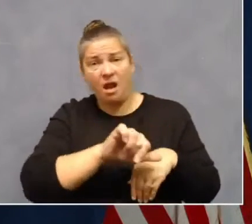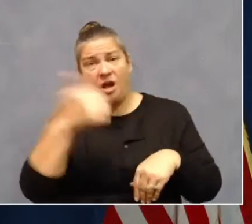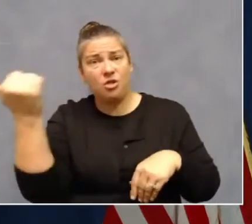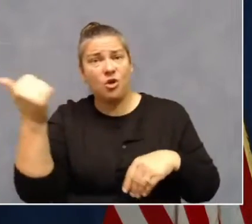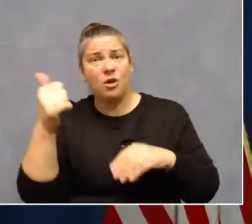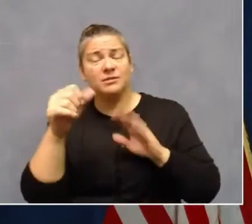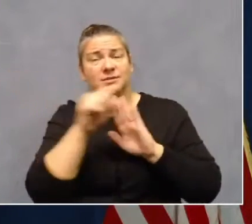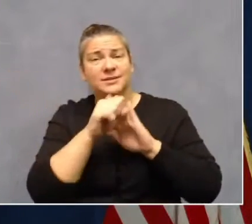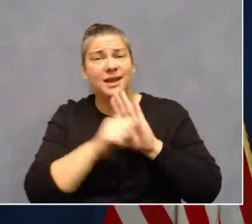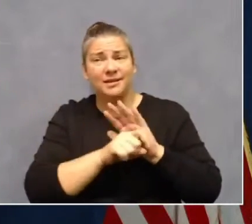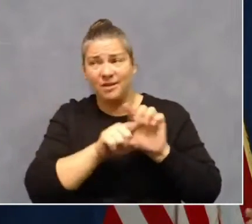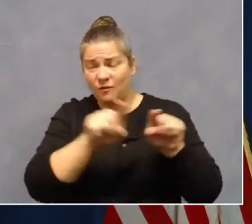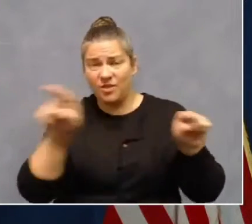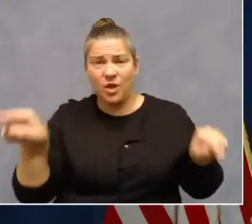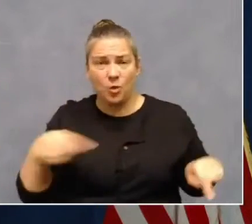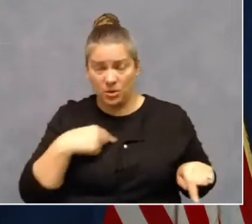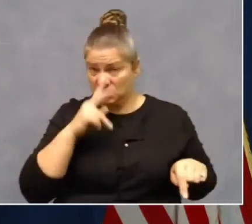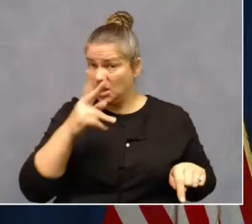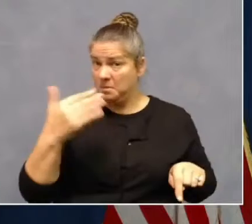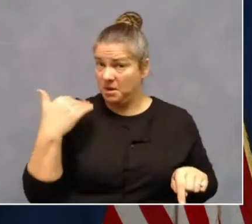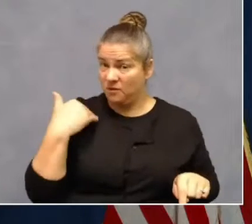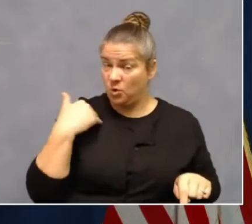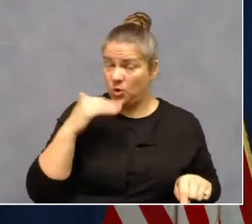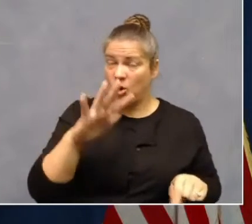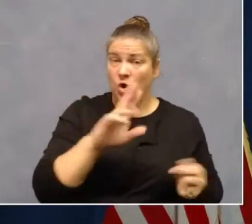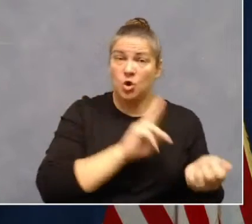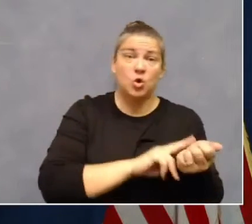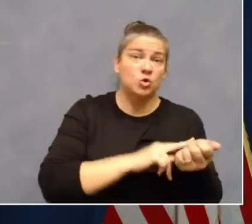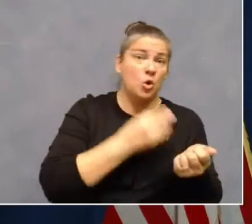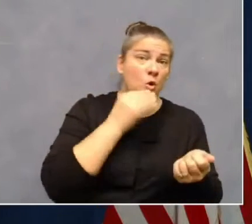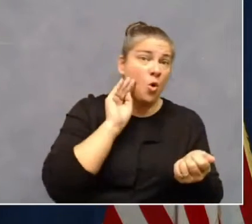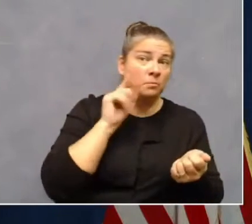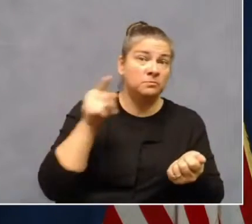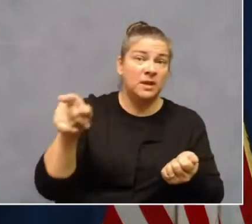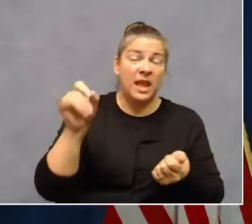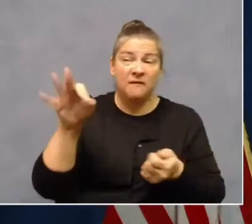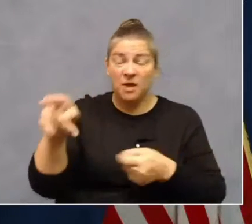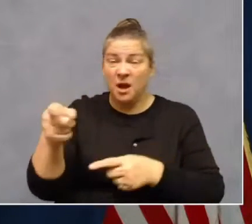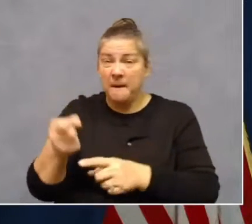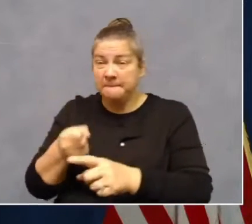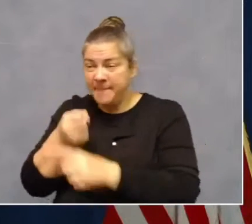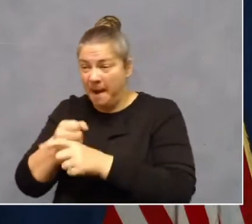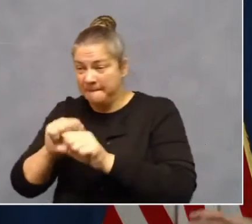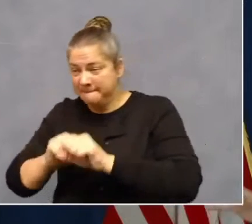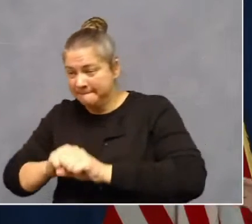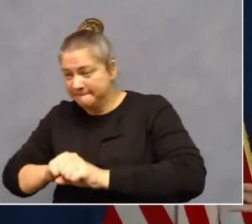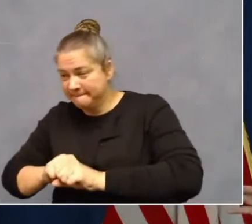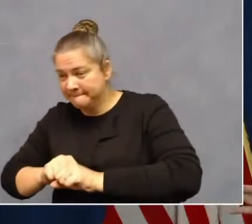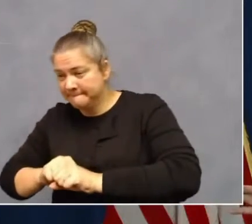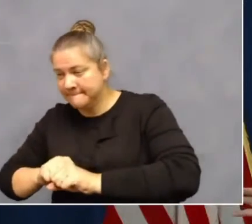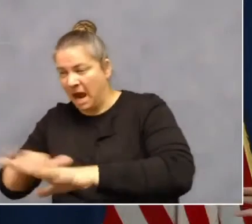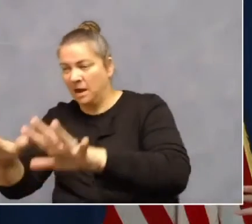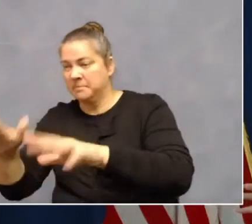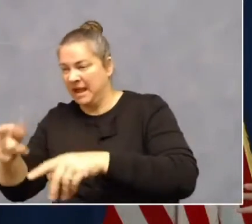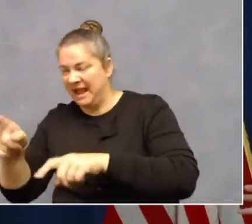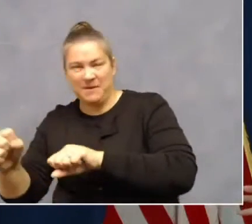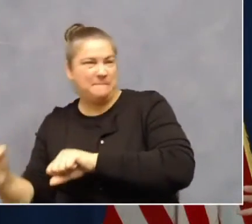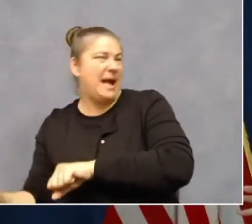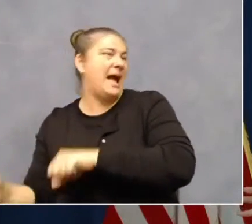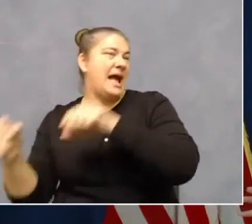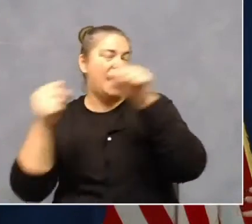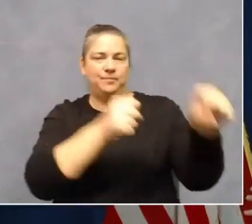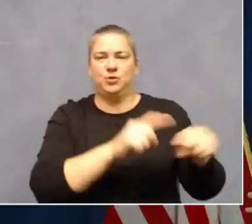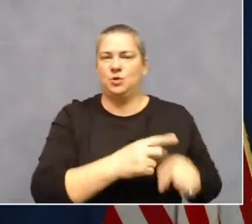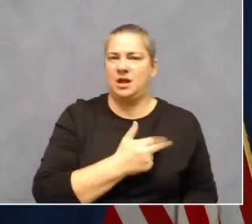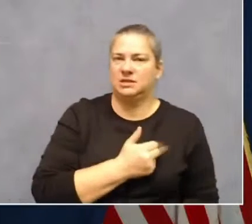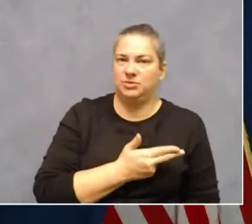because we've seen in the past a nursing home may suddenly have a number of patients in crisis and you've got to move them. We have